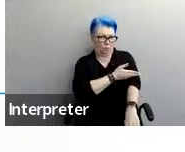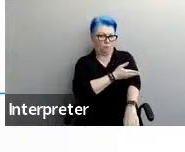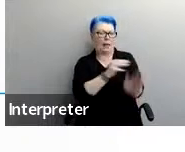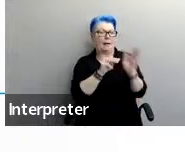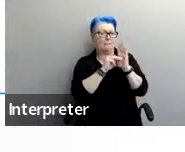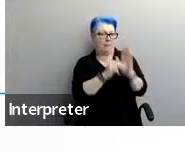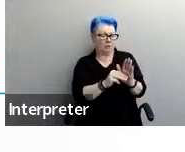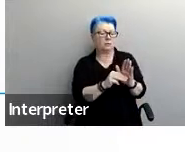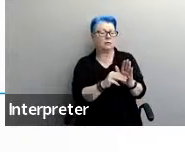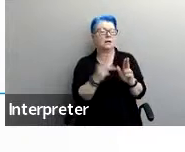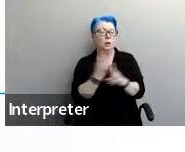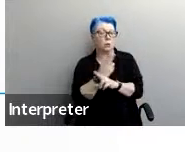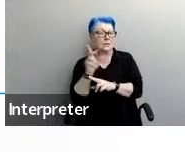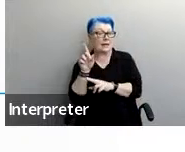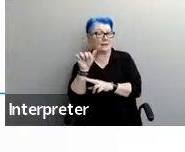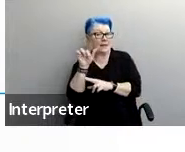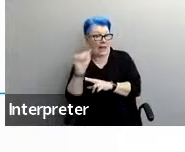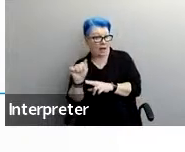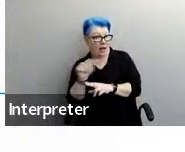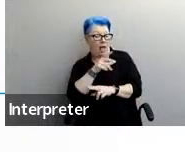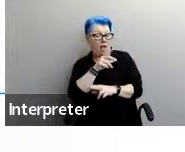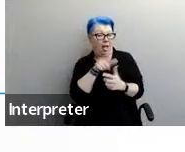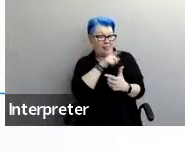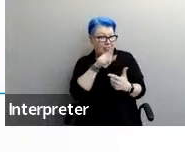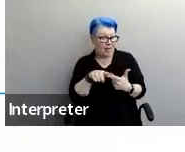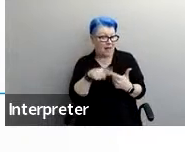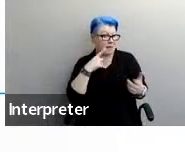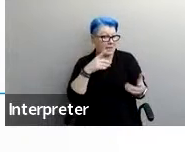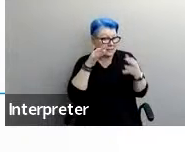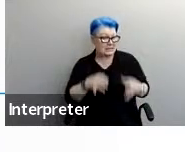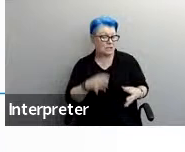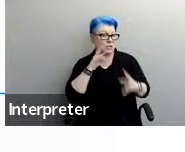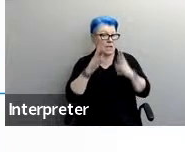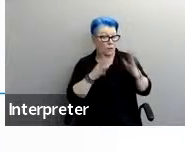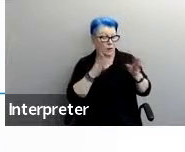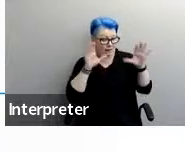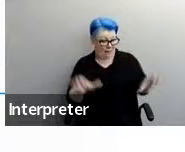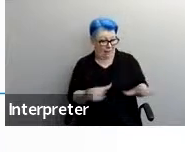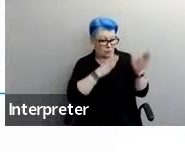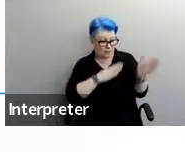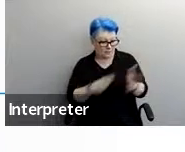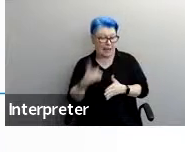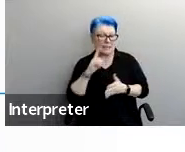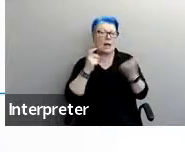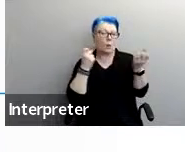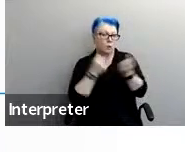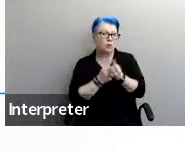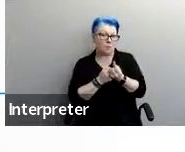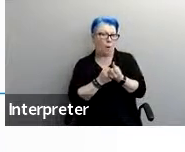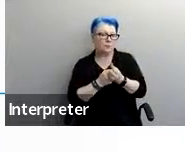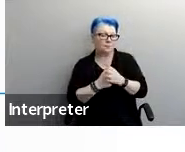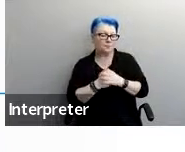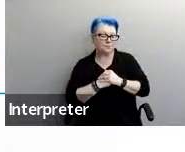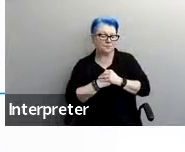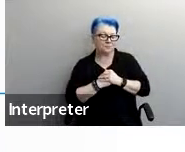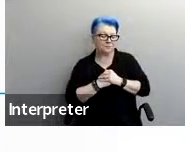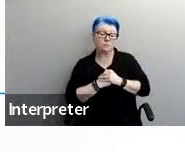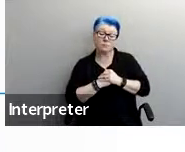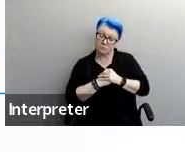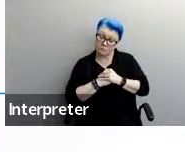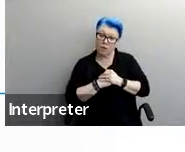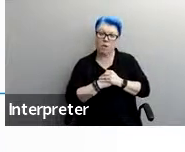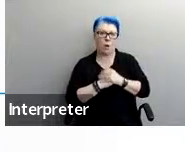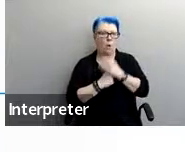amongst using our data and then making decisions and creating action plans to support. So the monitoring reports we have for you